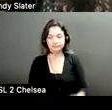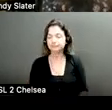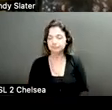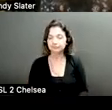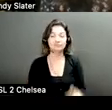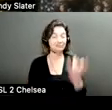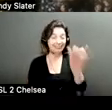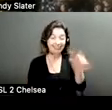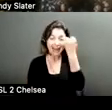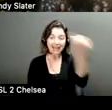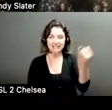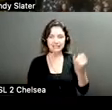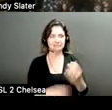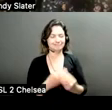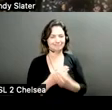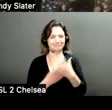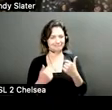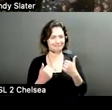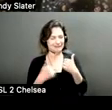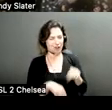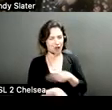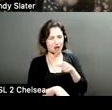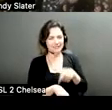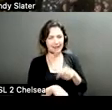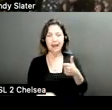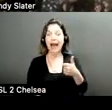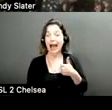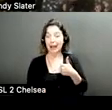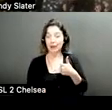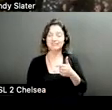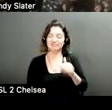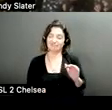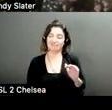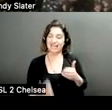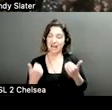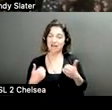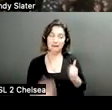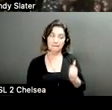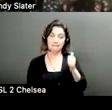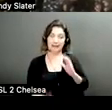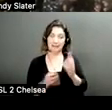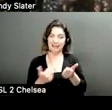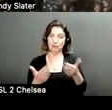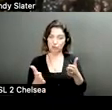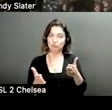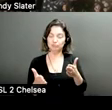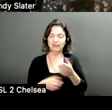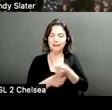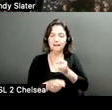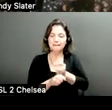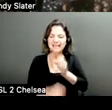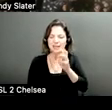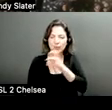influenced me as I was the kid in the back of the room making all of the weird noises. And I'm sure that has everything to do with my, at the